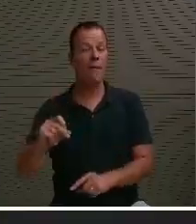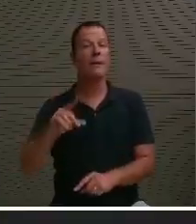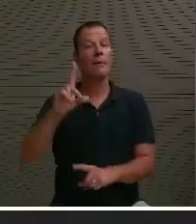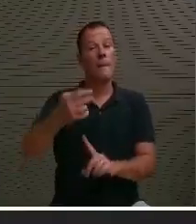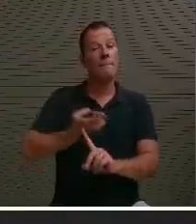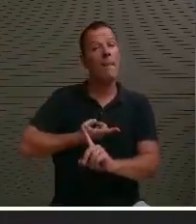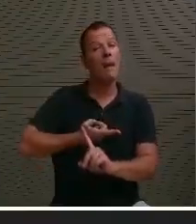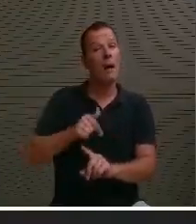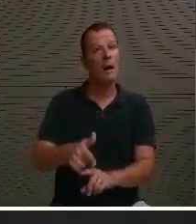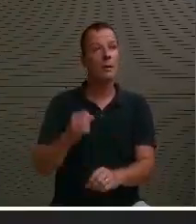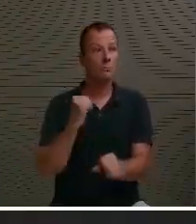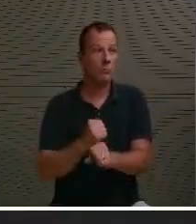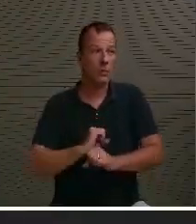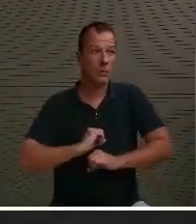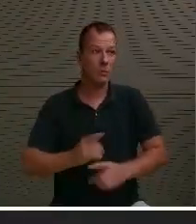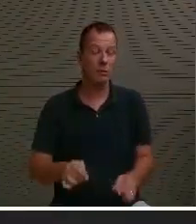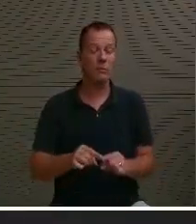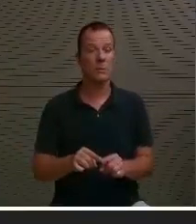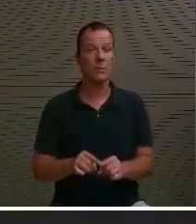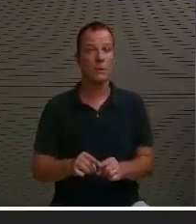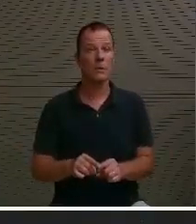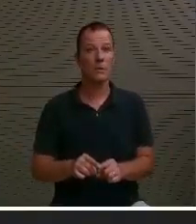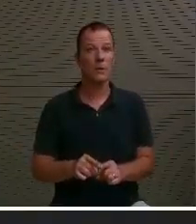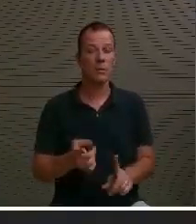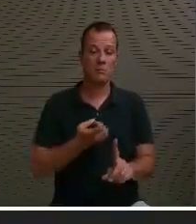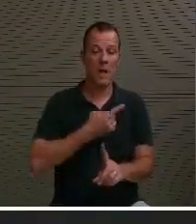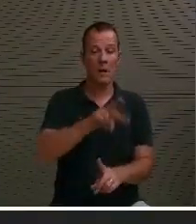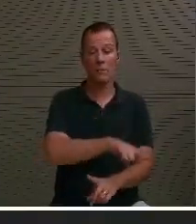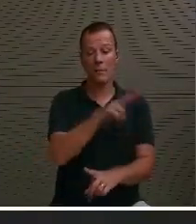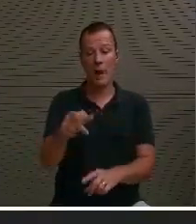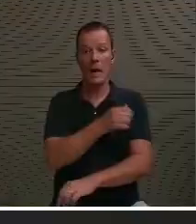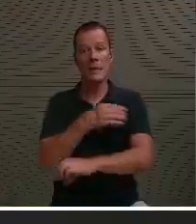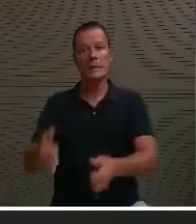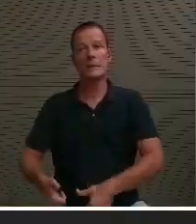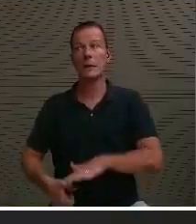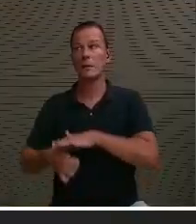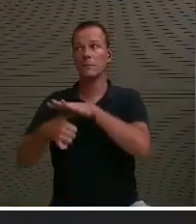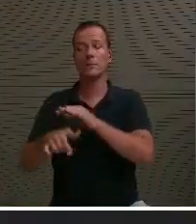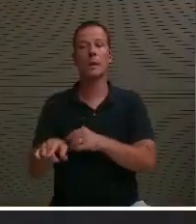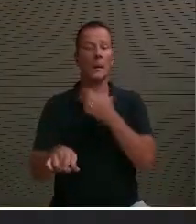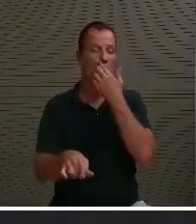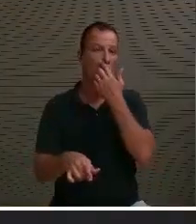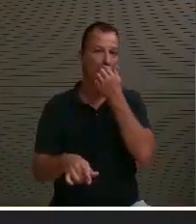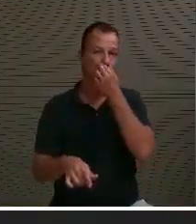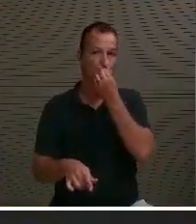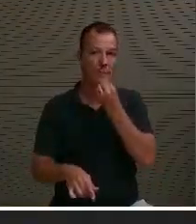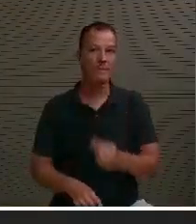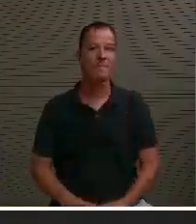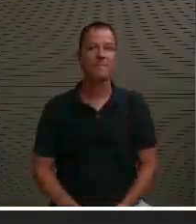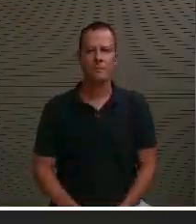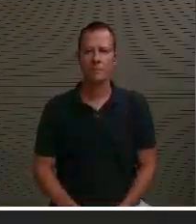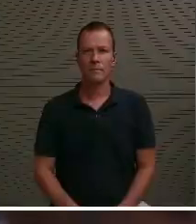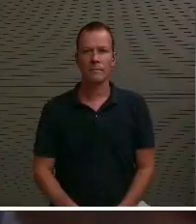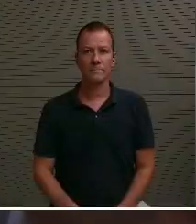led me to go to the capital. Sorry? I'm very touched, yeah. Okay.